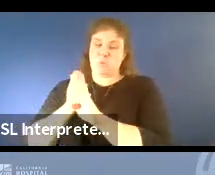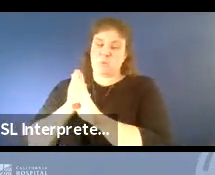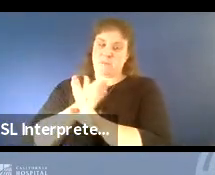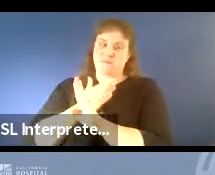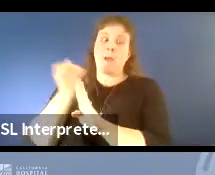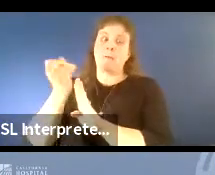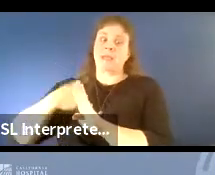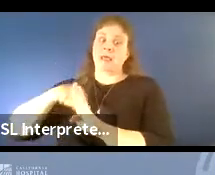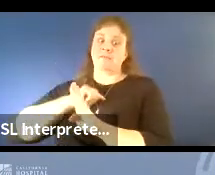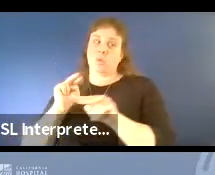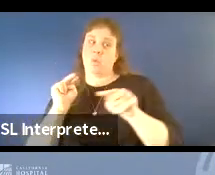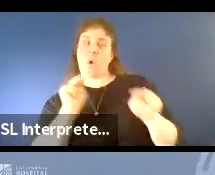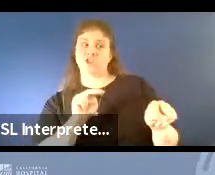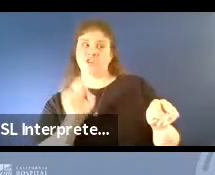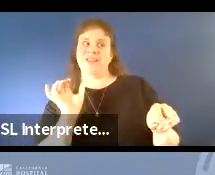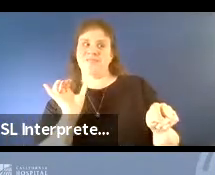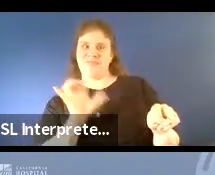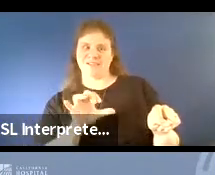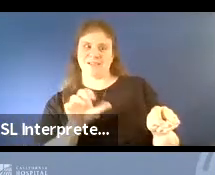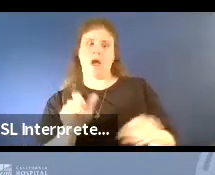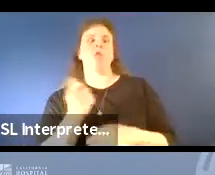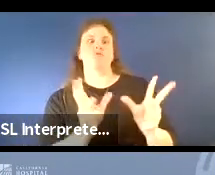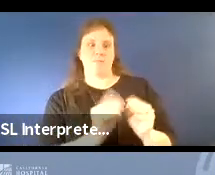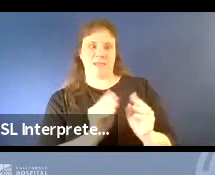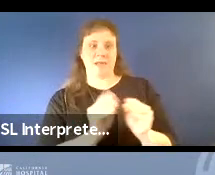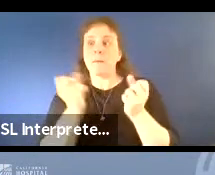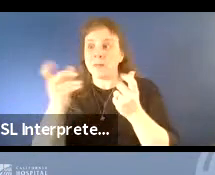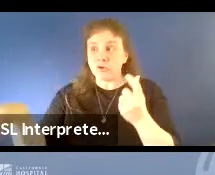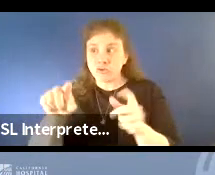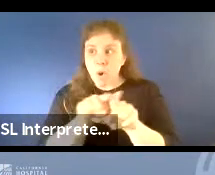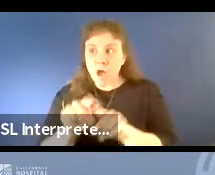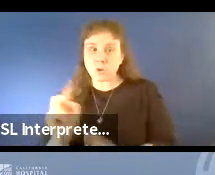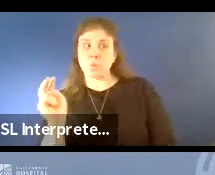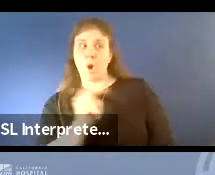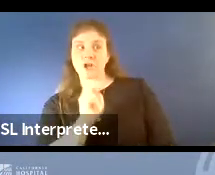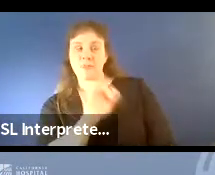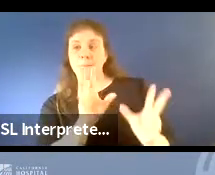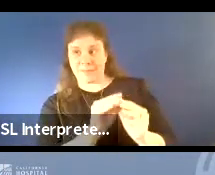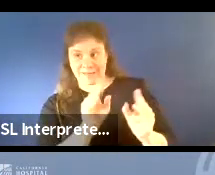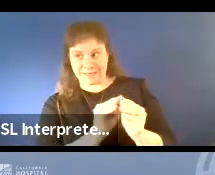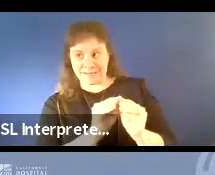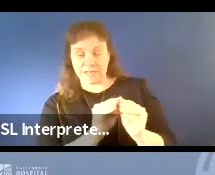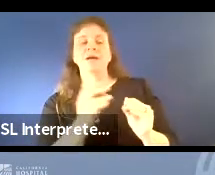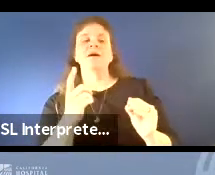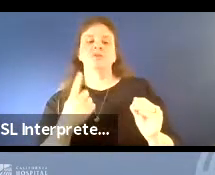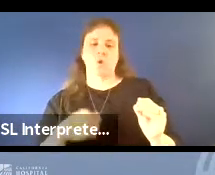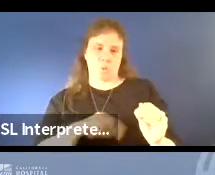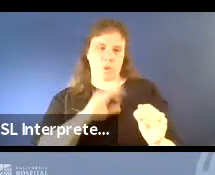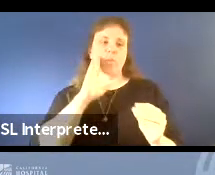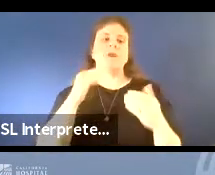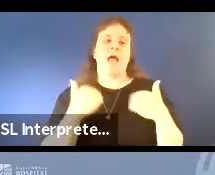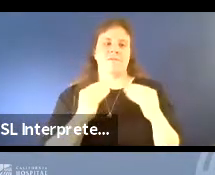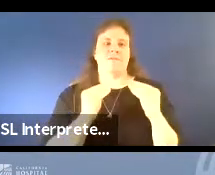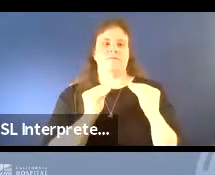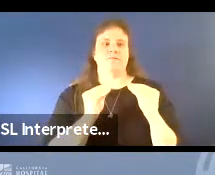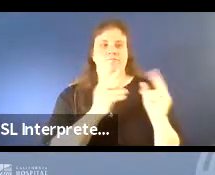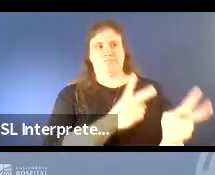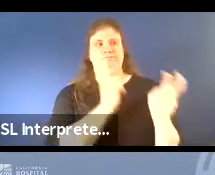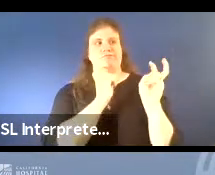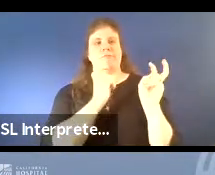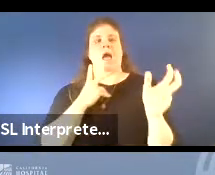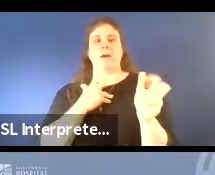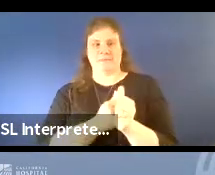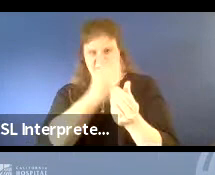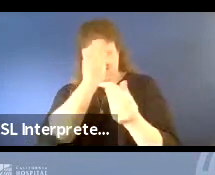were tuned in. Many of you, I know, were tuned into that process. And so we'll hear an update on that.